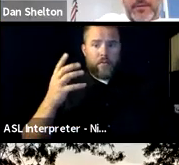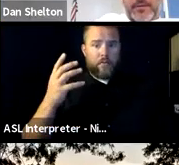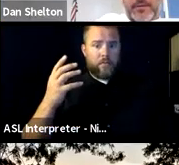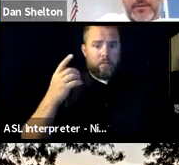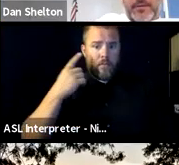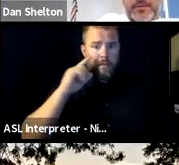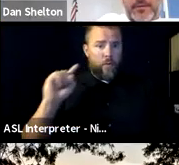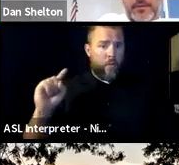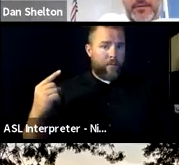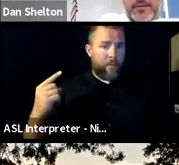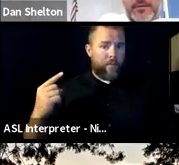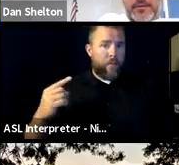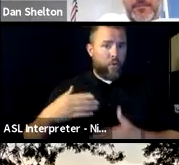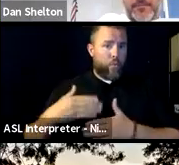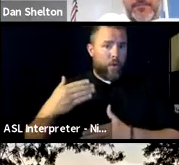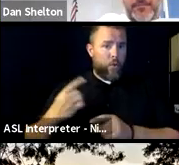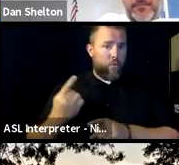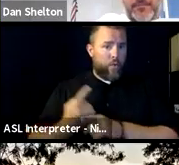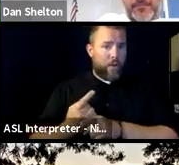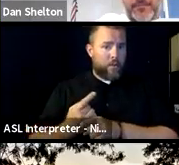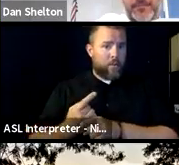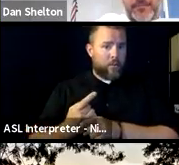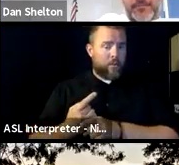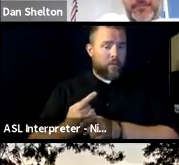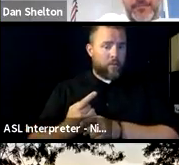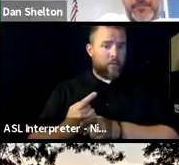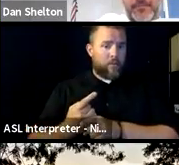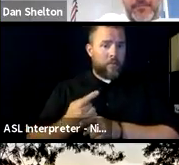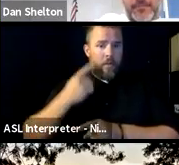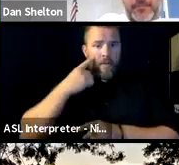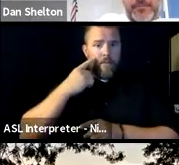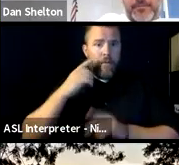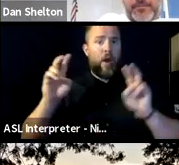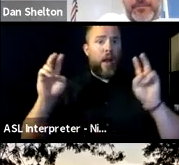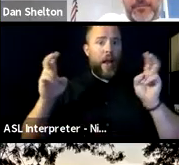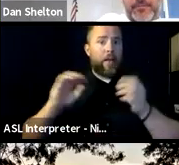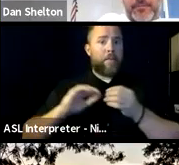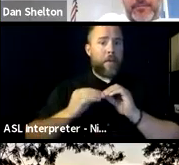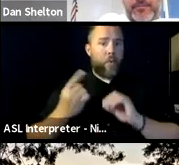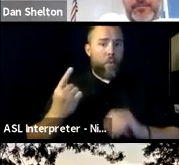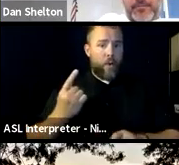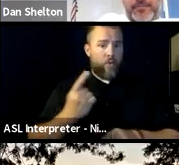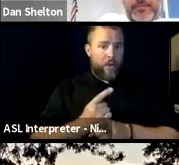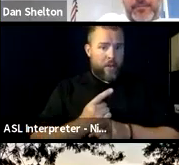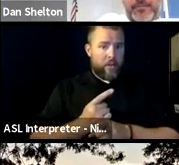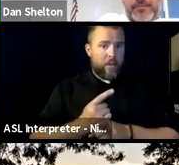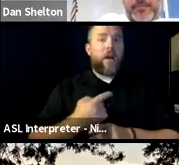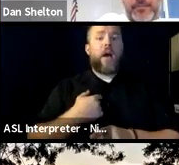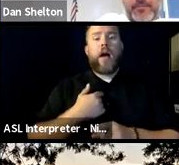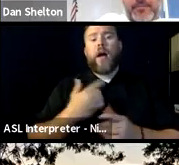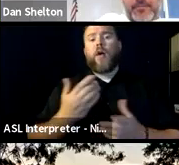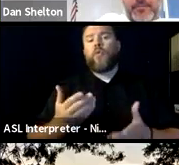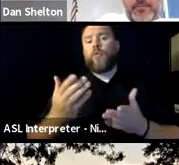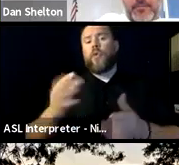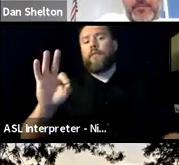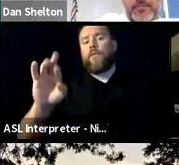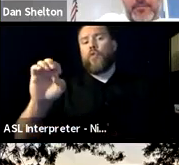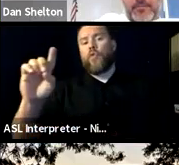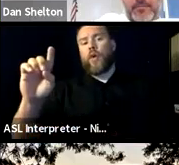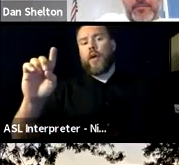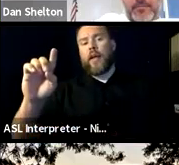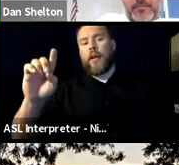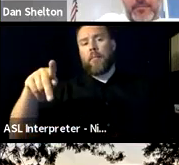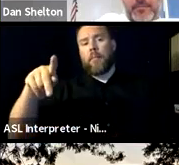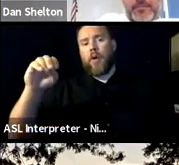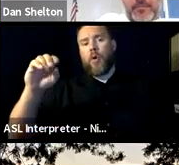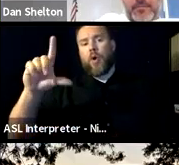one though, right? For number one, or item number 1. So I make a motion that Fred Pulaski be